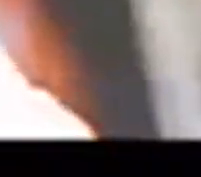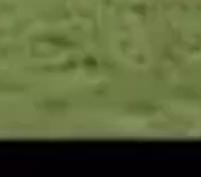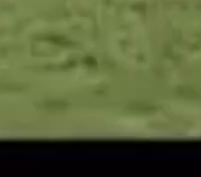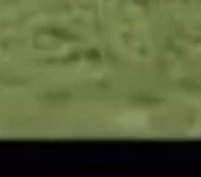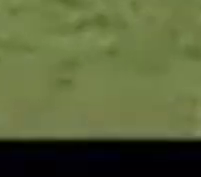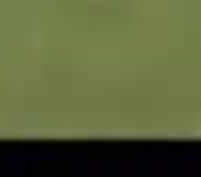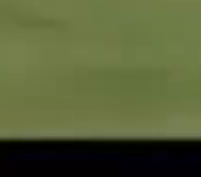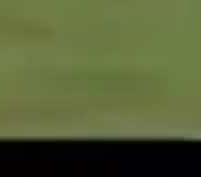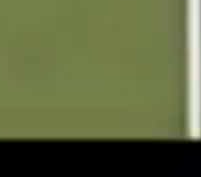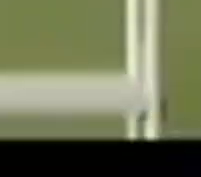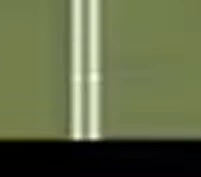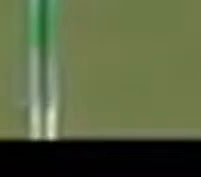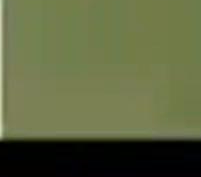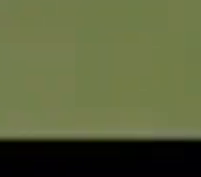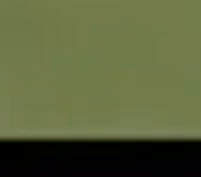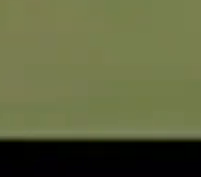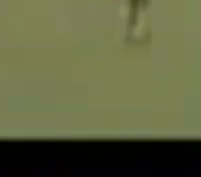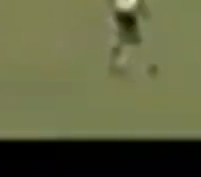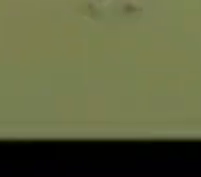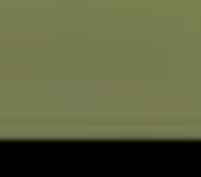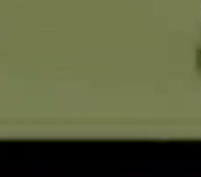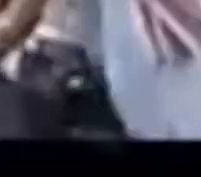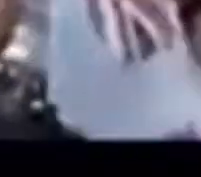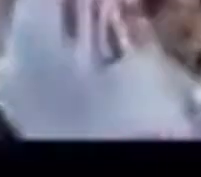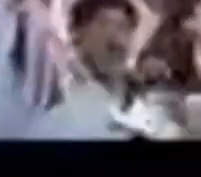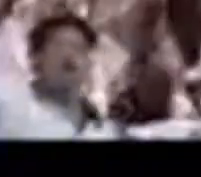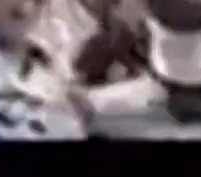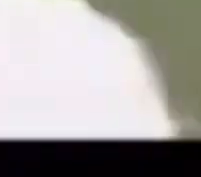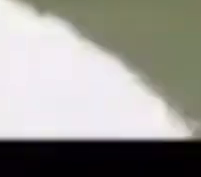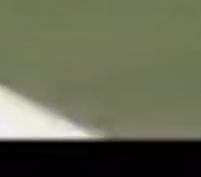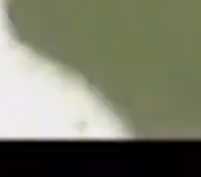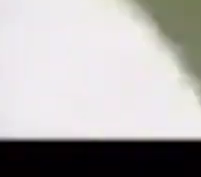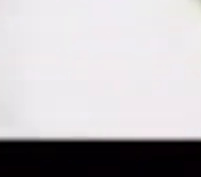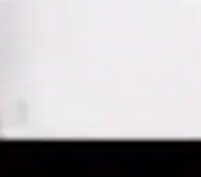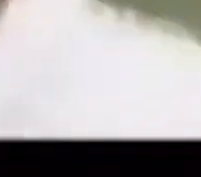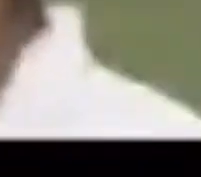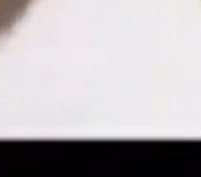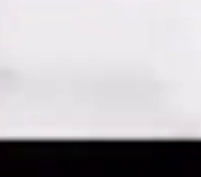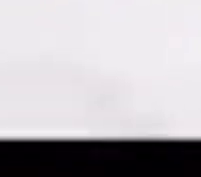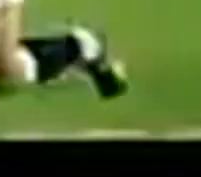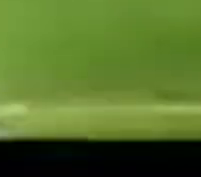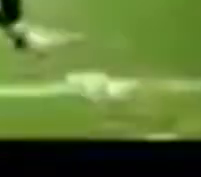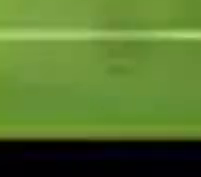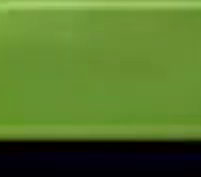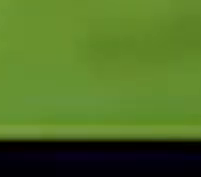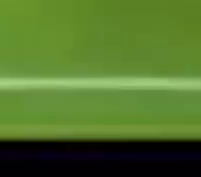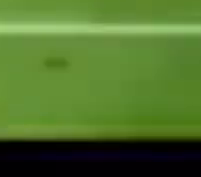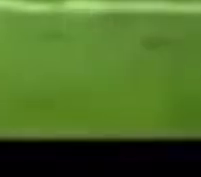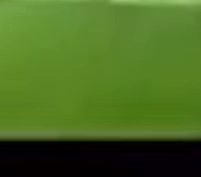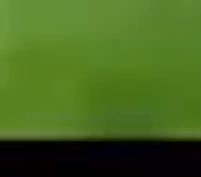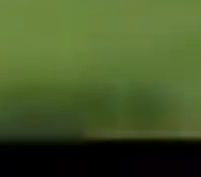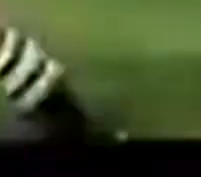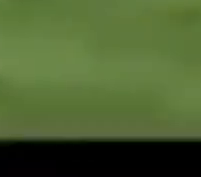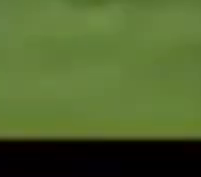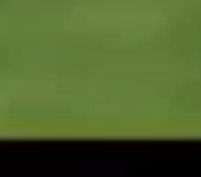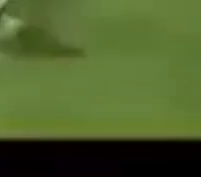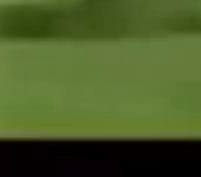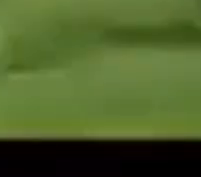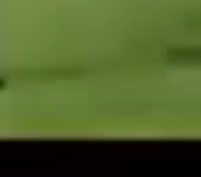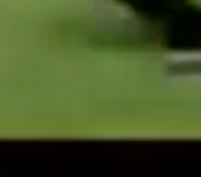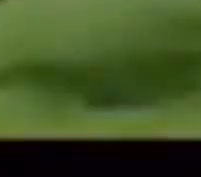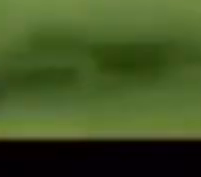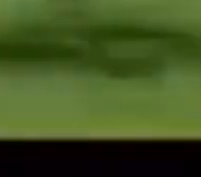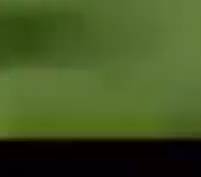in 1968, Serevi missed a match that made headlines in Fiji, but vowed to find his way into those headlines one